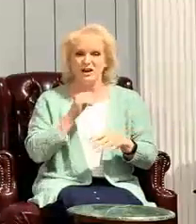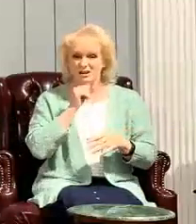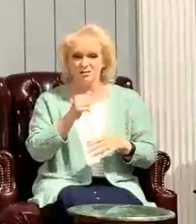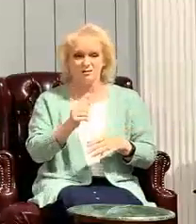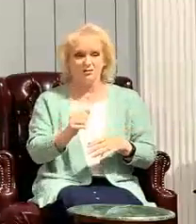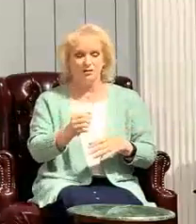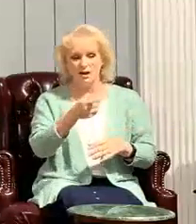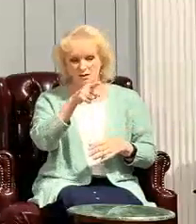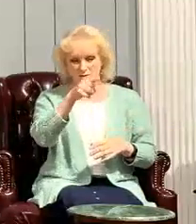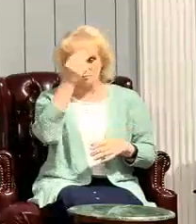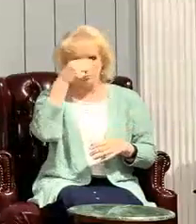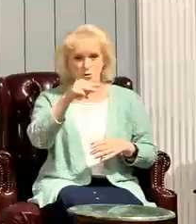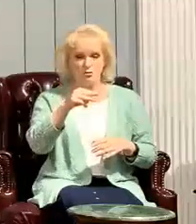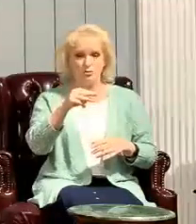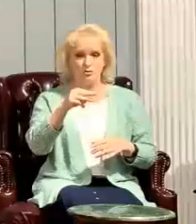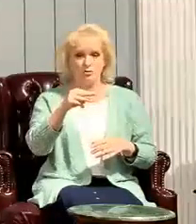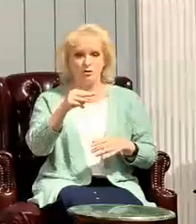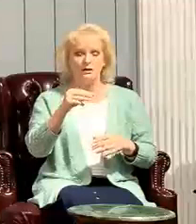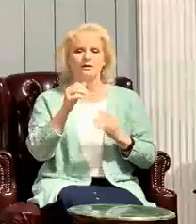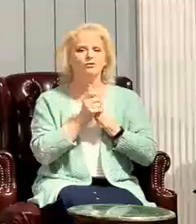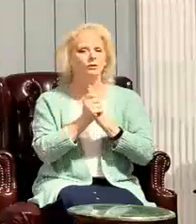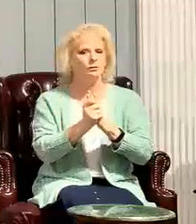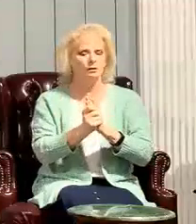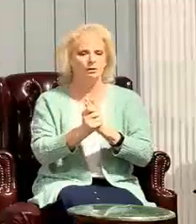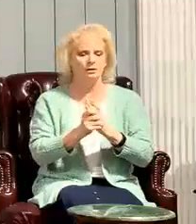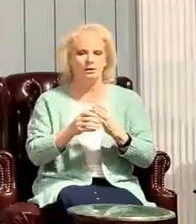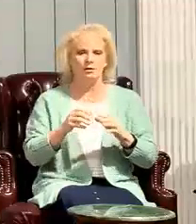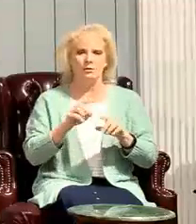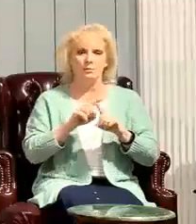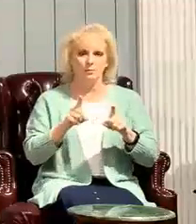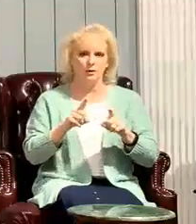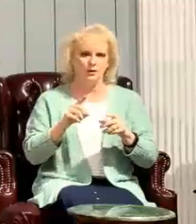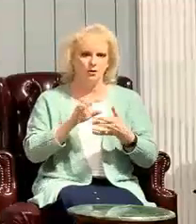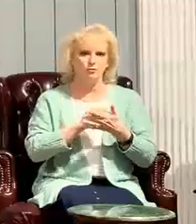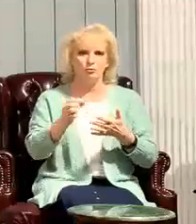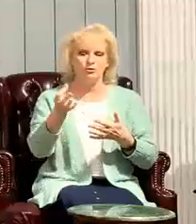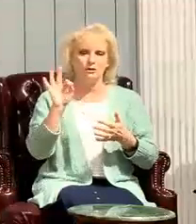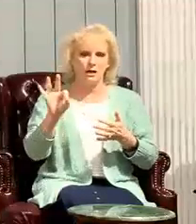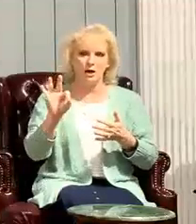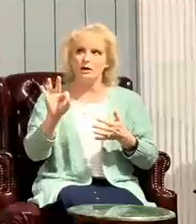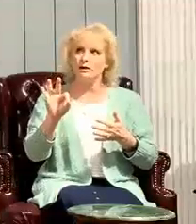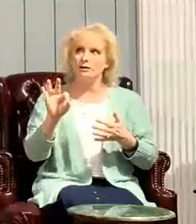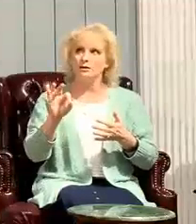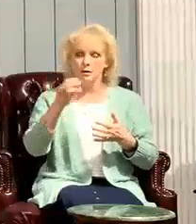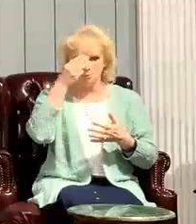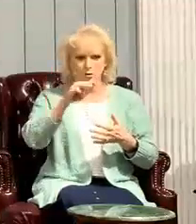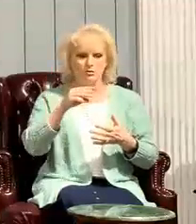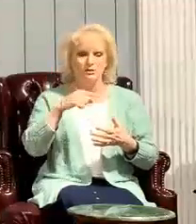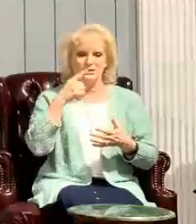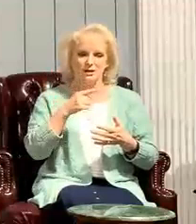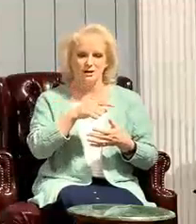to experience. And still Moses says something in verse 9 of this passage. He says that they had